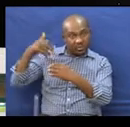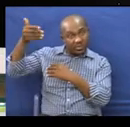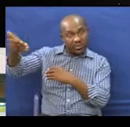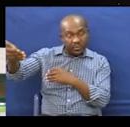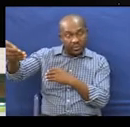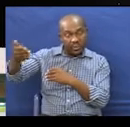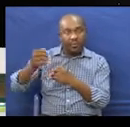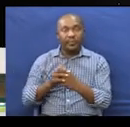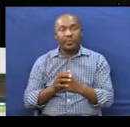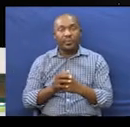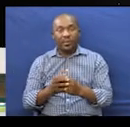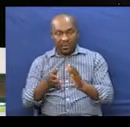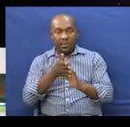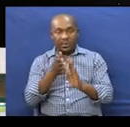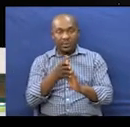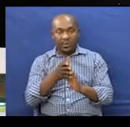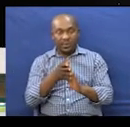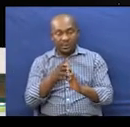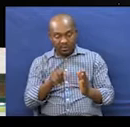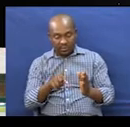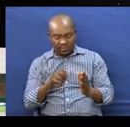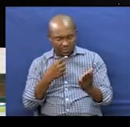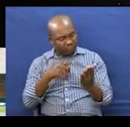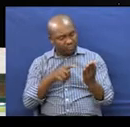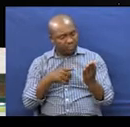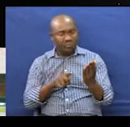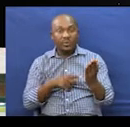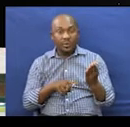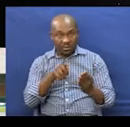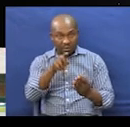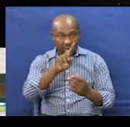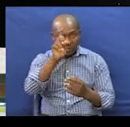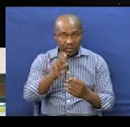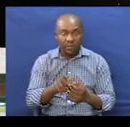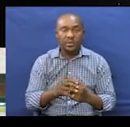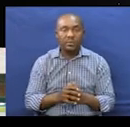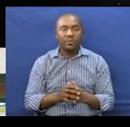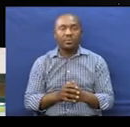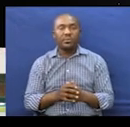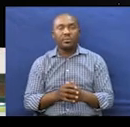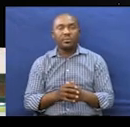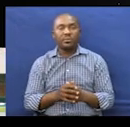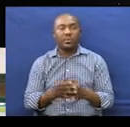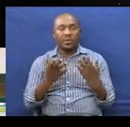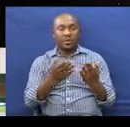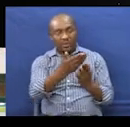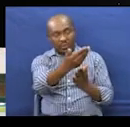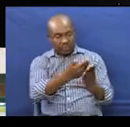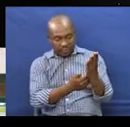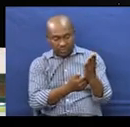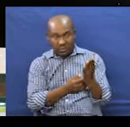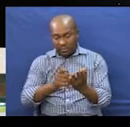next period, you are going to answer this question before proceeding with the repeats. And this question is